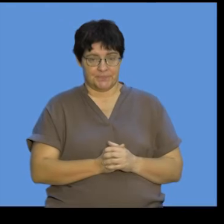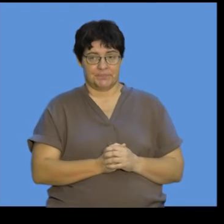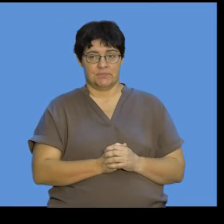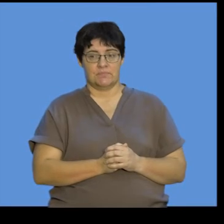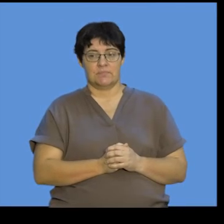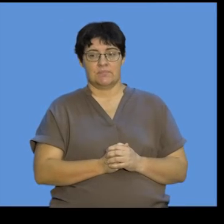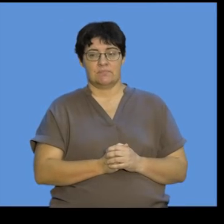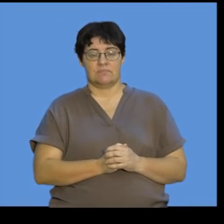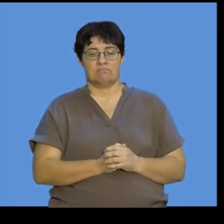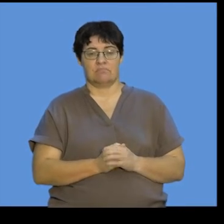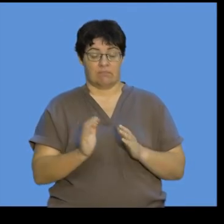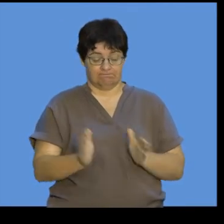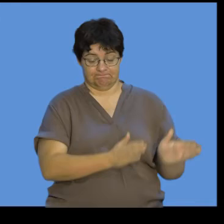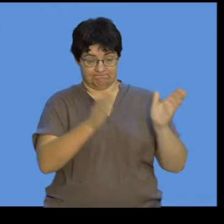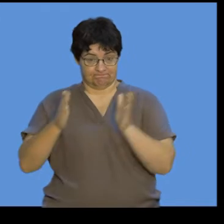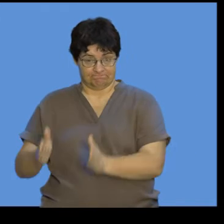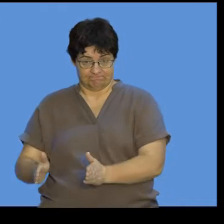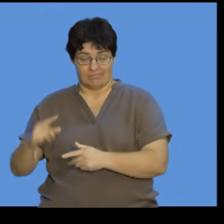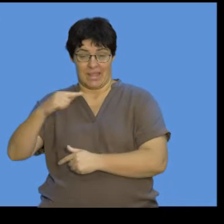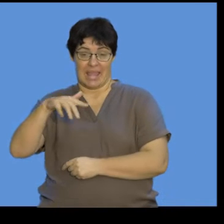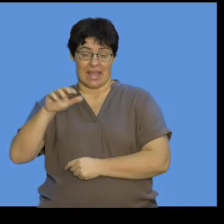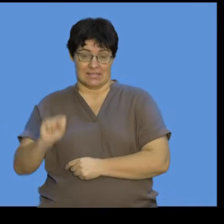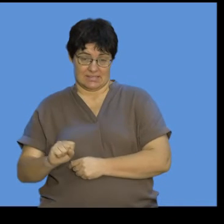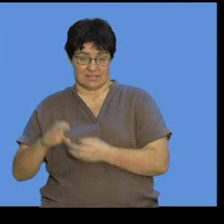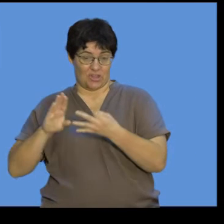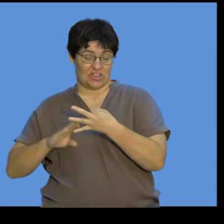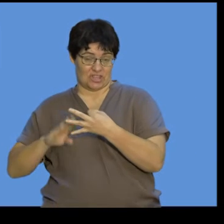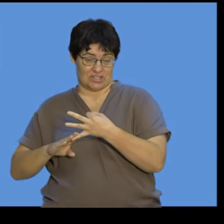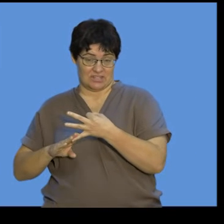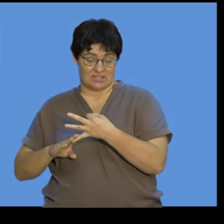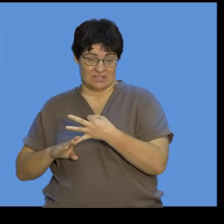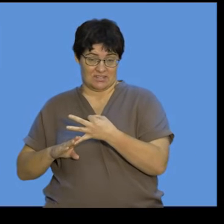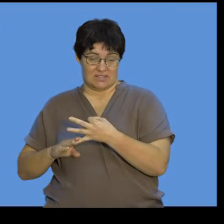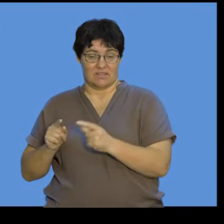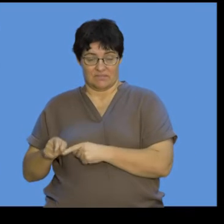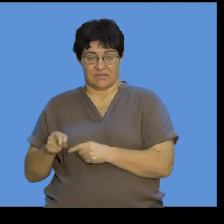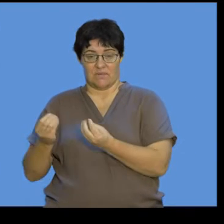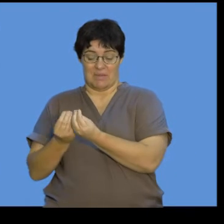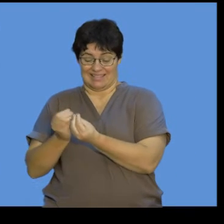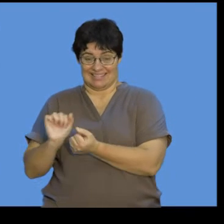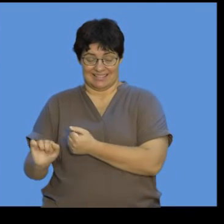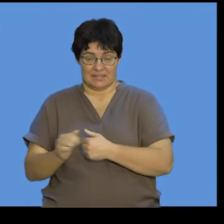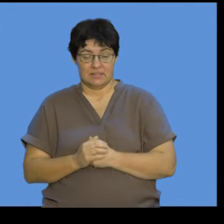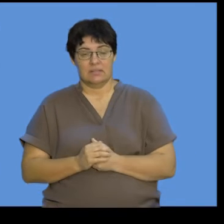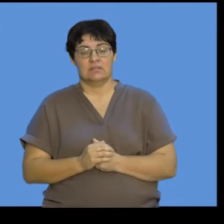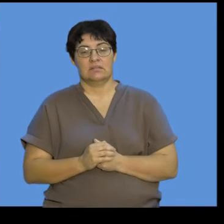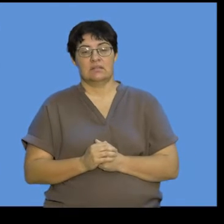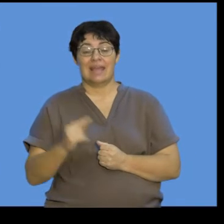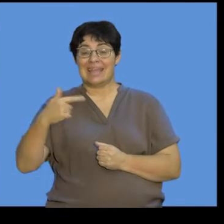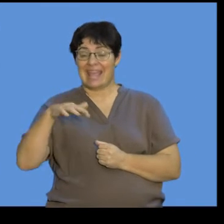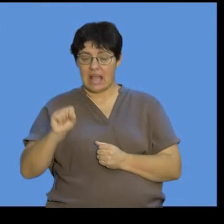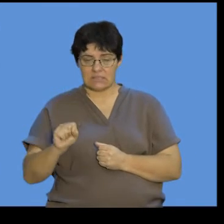Right. Let's look at a gas, okay, which is the third state of matter, okay? Also in a gas,